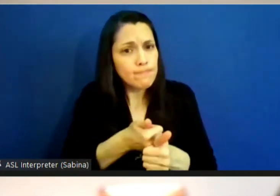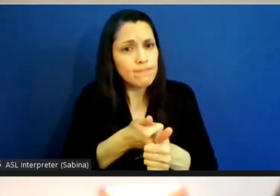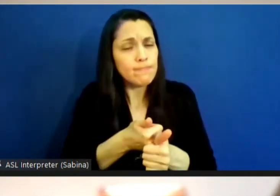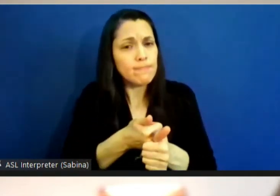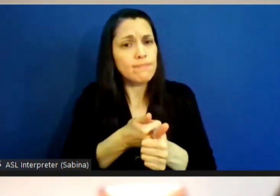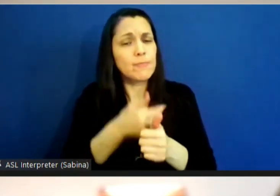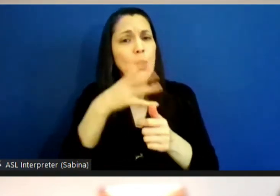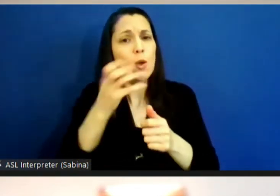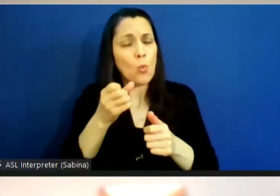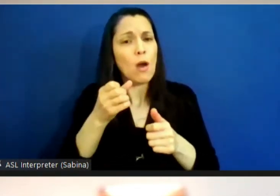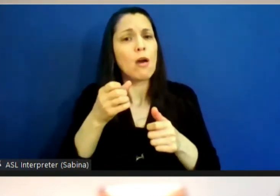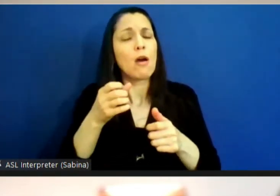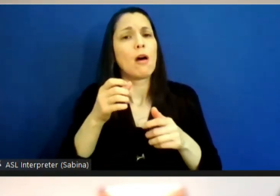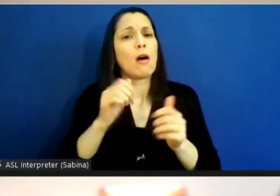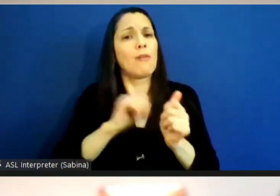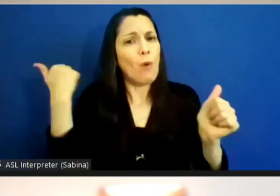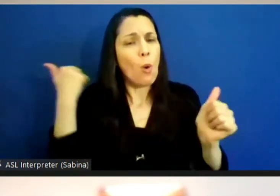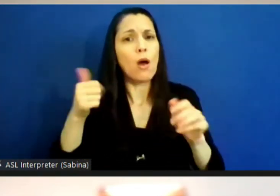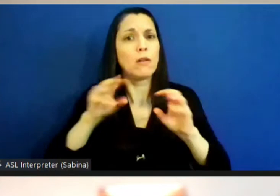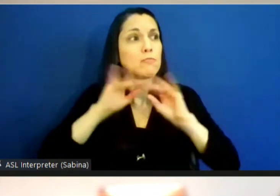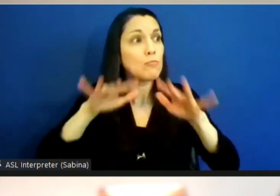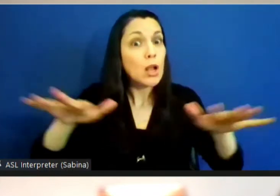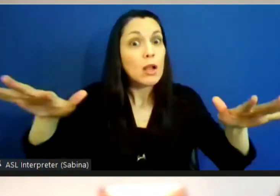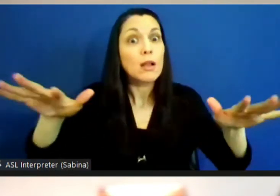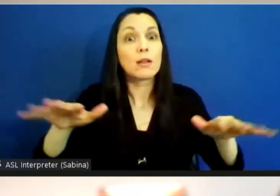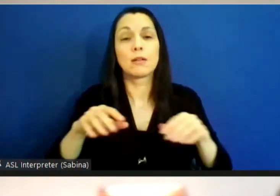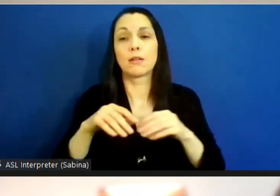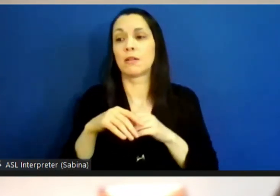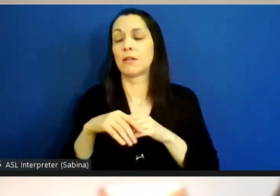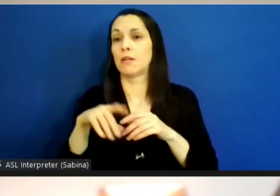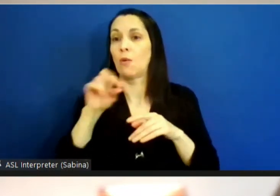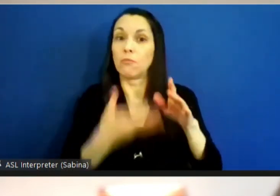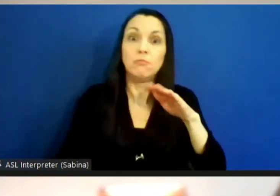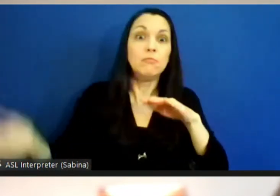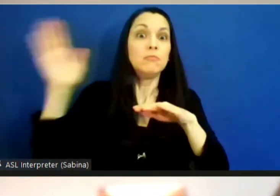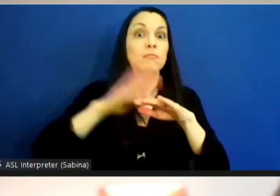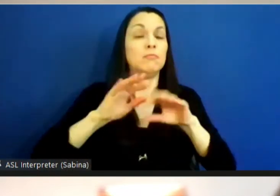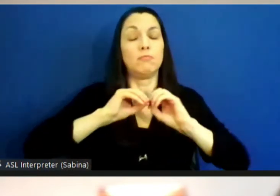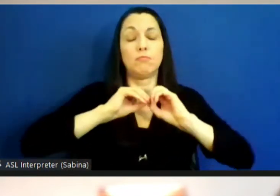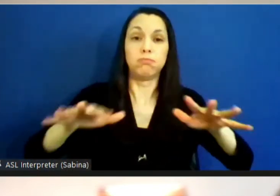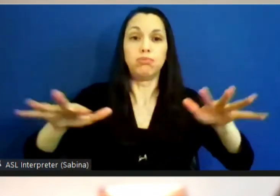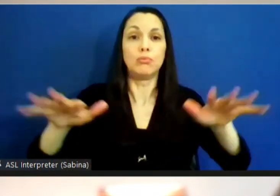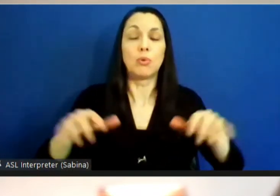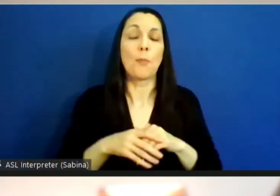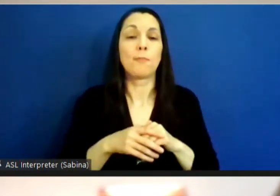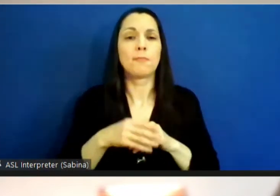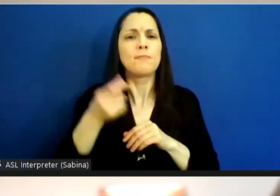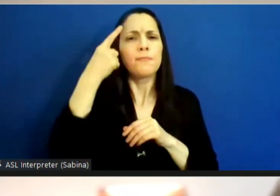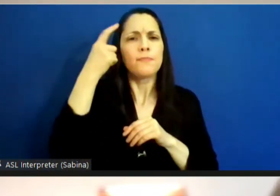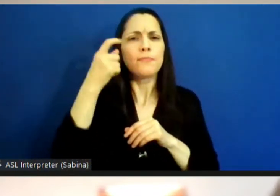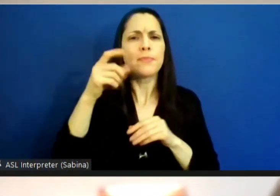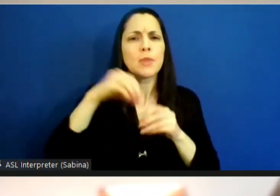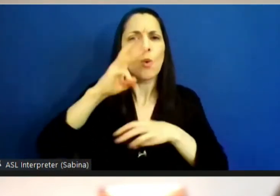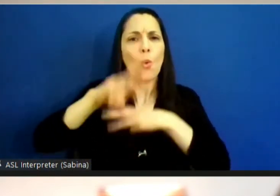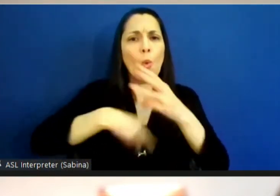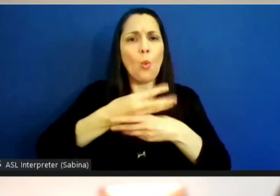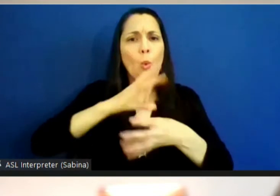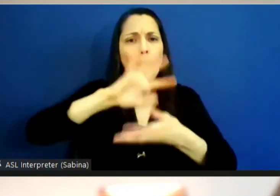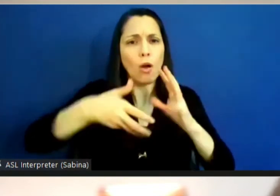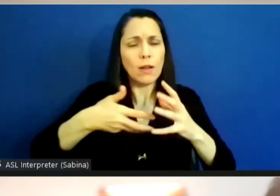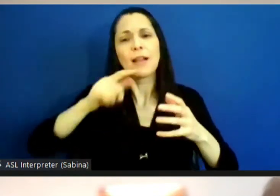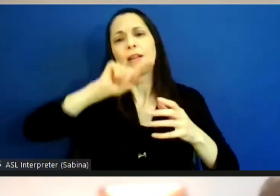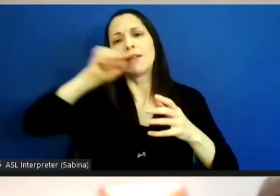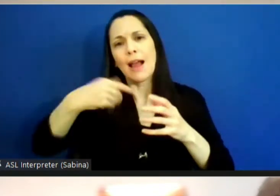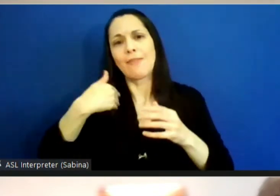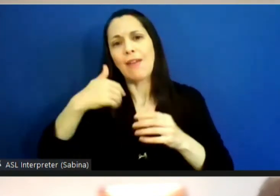spread or a new wave or even a surge. The pandemic is raging in other areas in the world, and